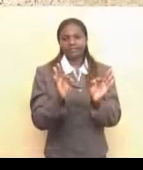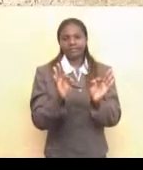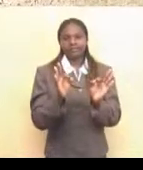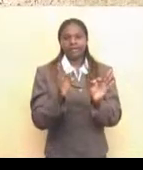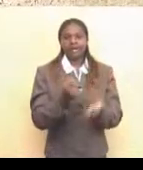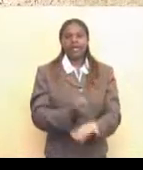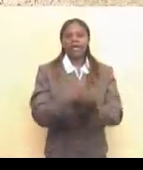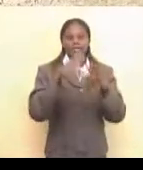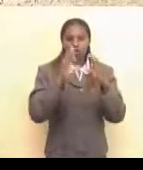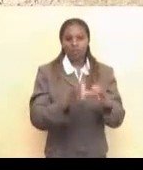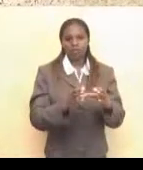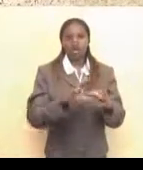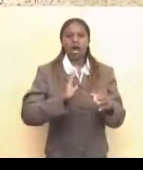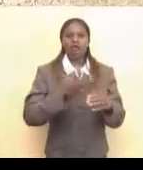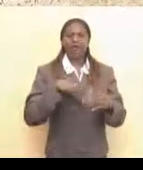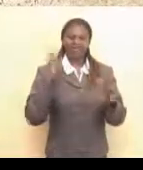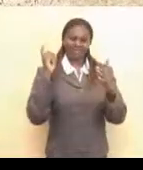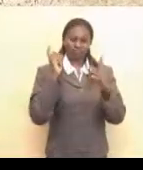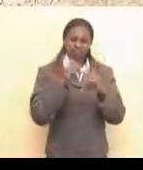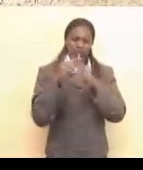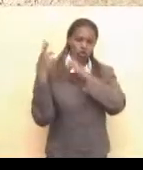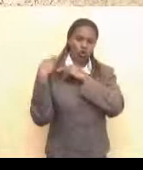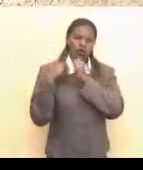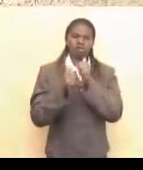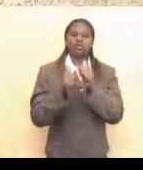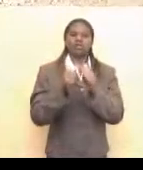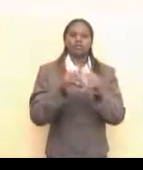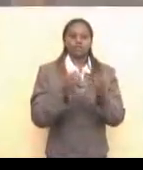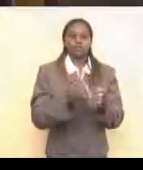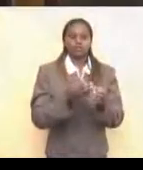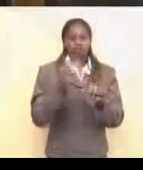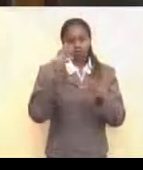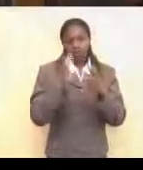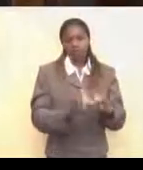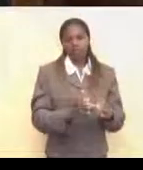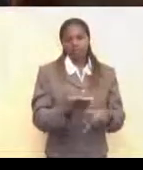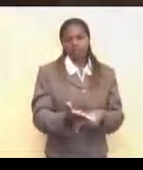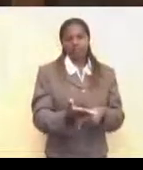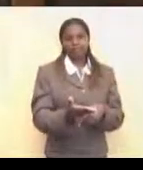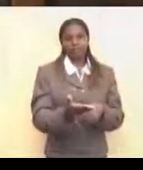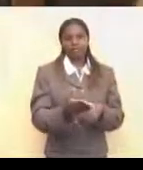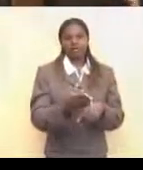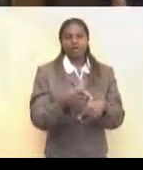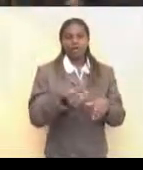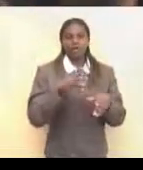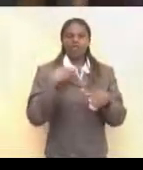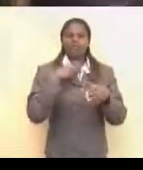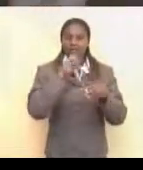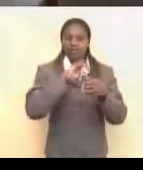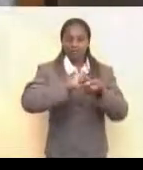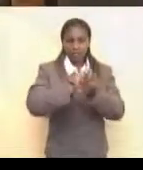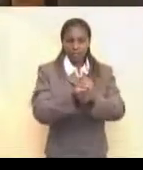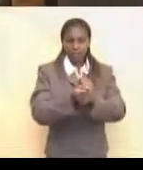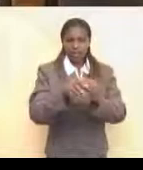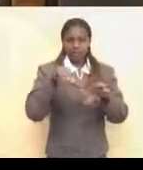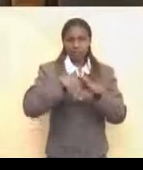just help the community, and that's our main role for the community. And as far as the law is concerned, there are reforms